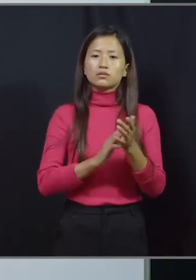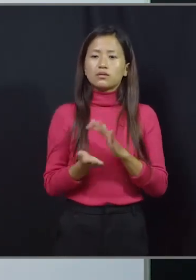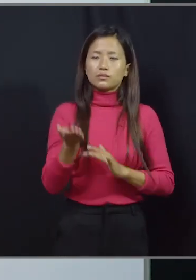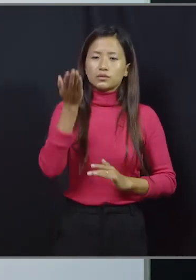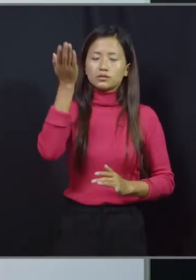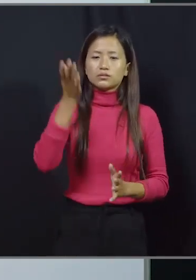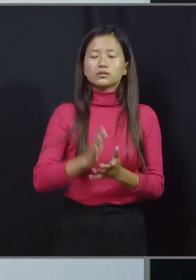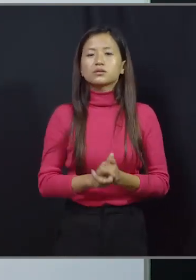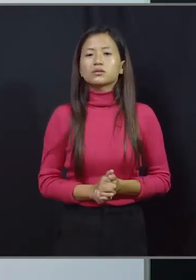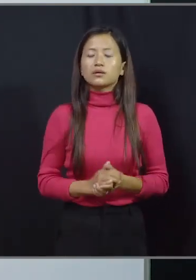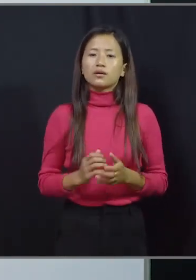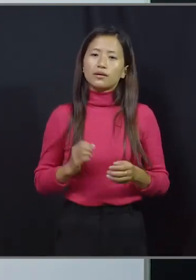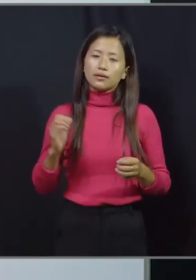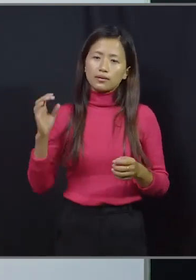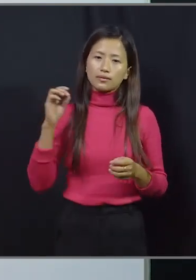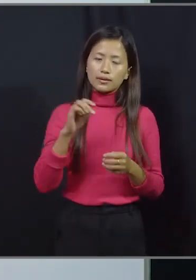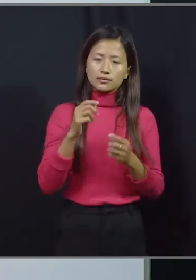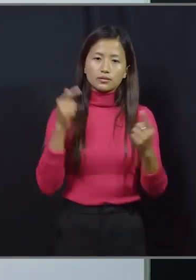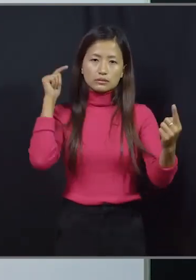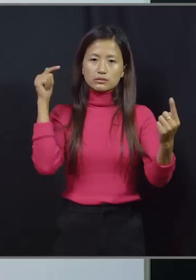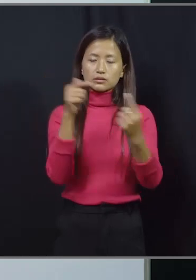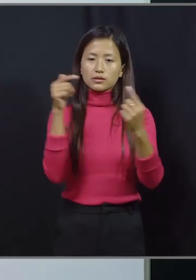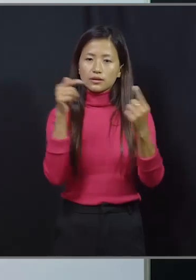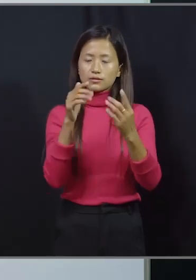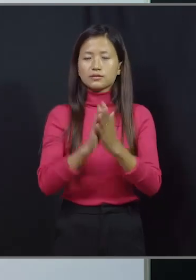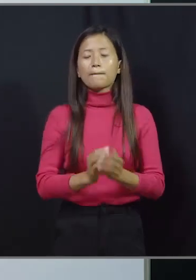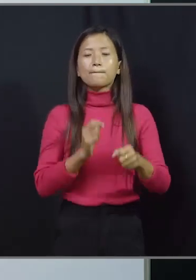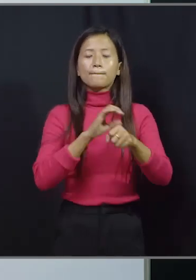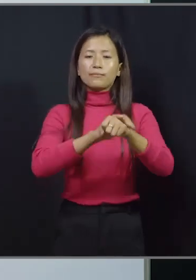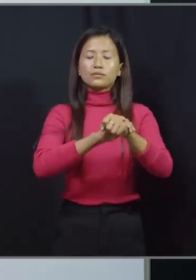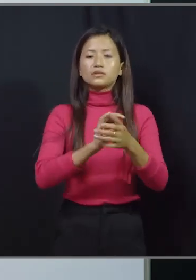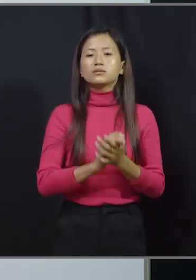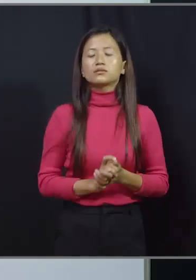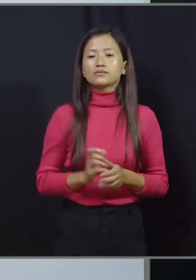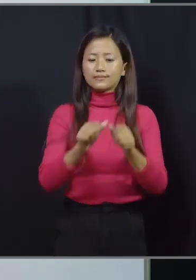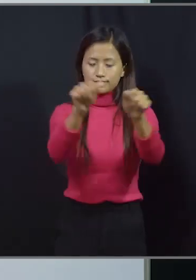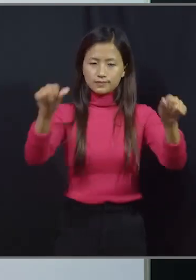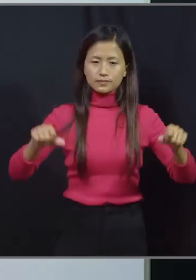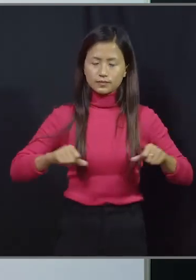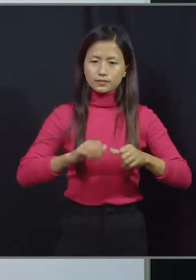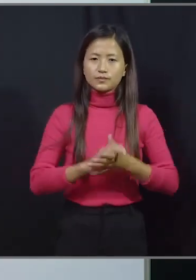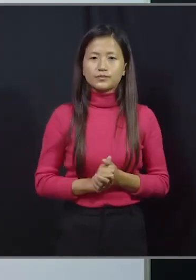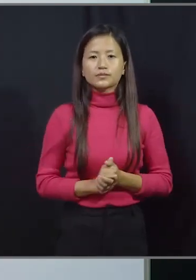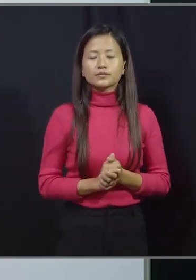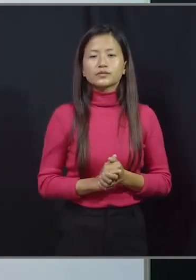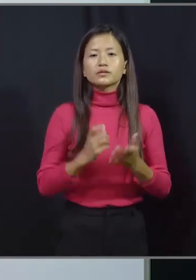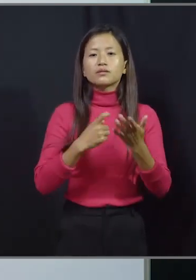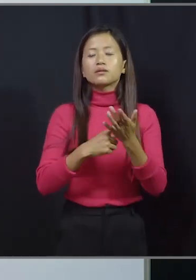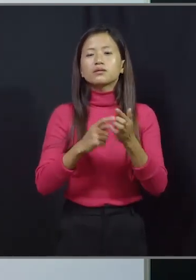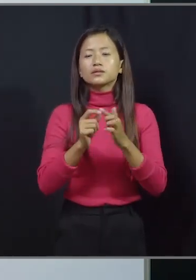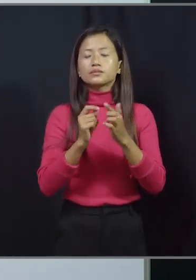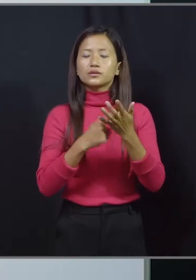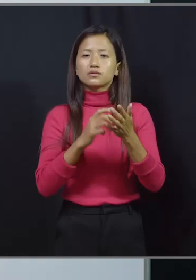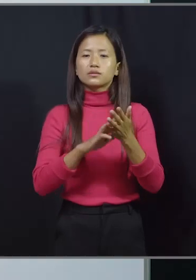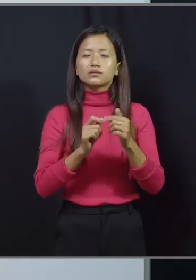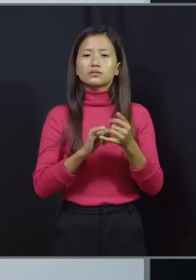Uprising, all those were against the British, yet it was just local or it was just confined to a small area. Yet the representation or the